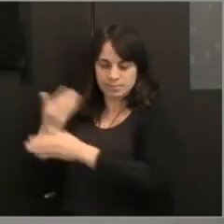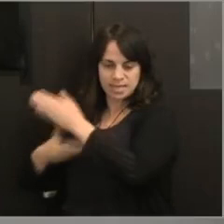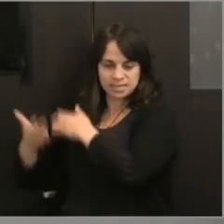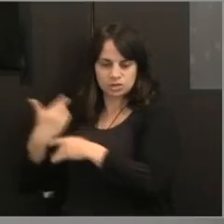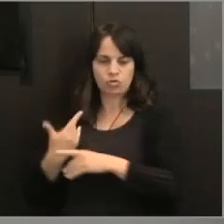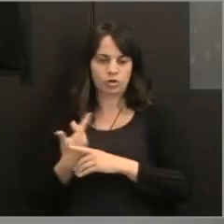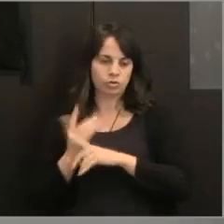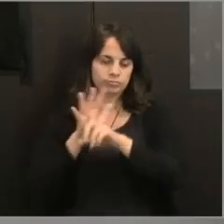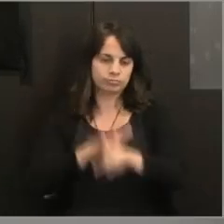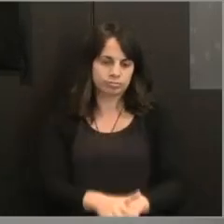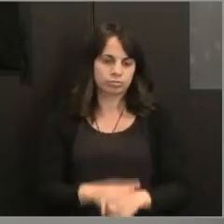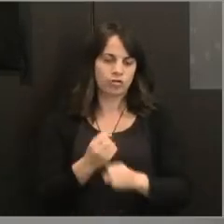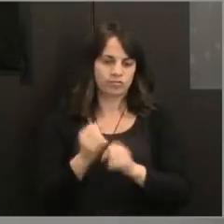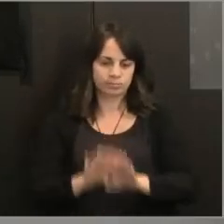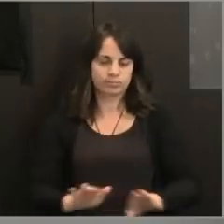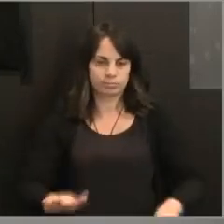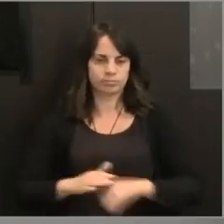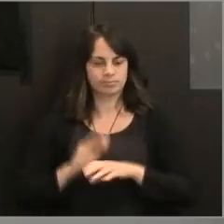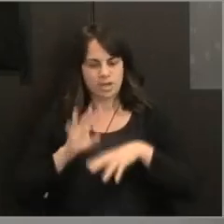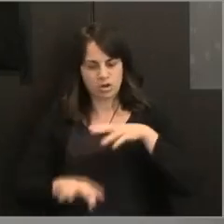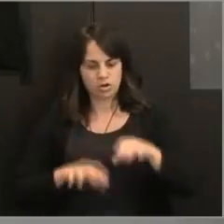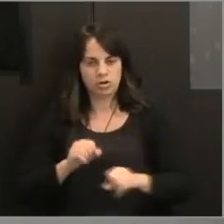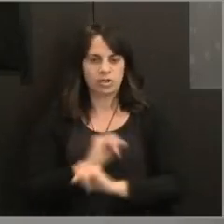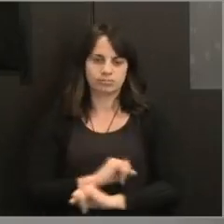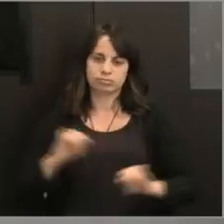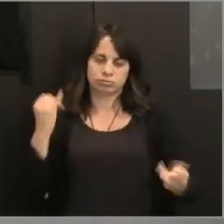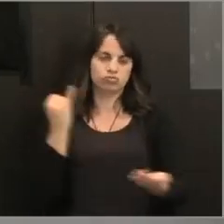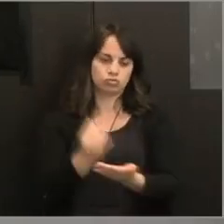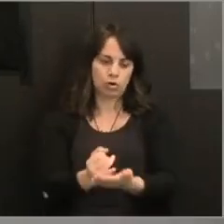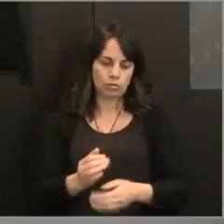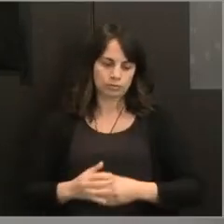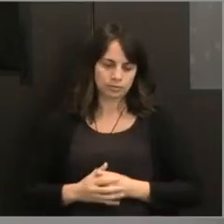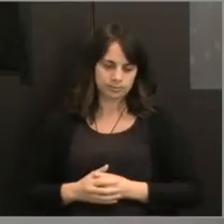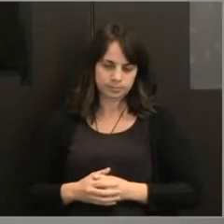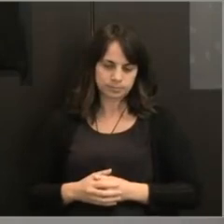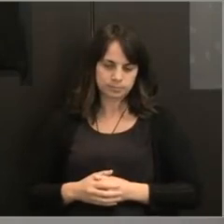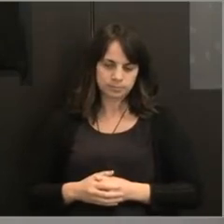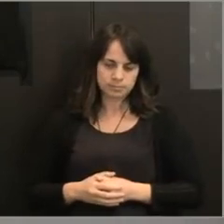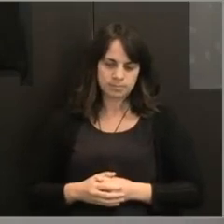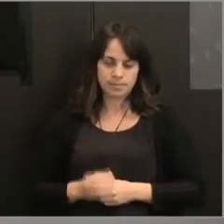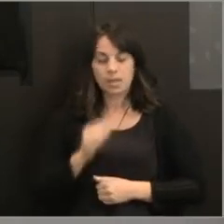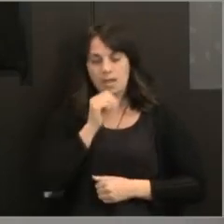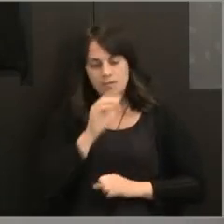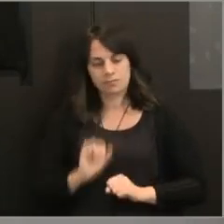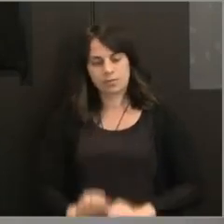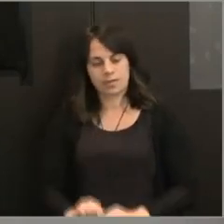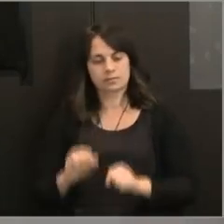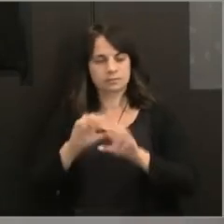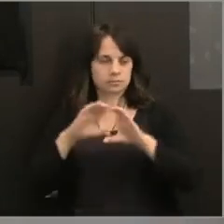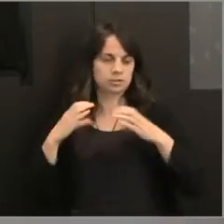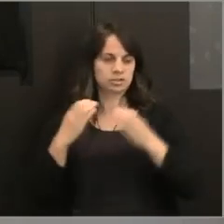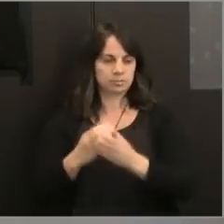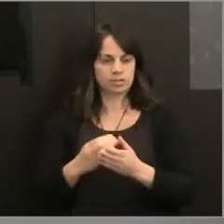is one of colonisation's most egregious wrongs. If this Commission finds some way to